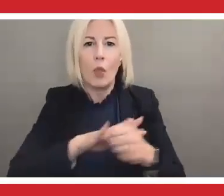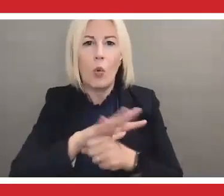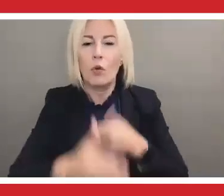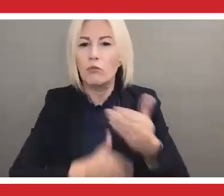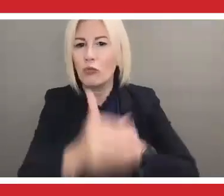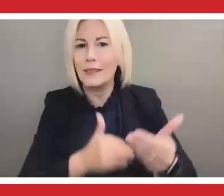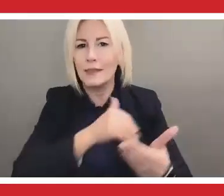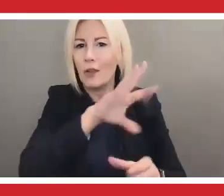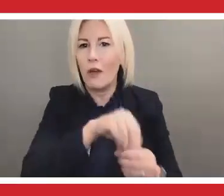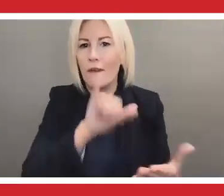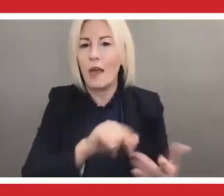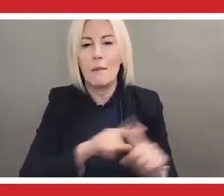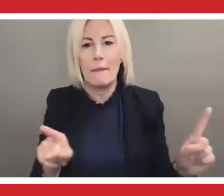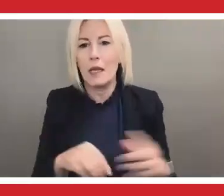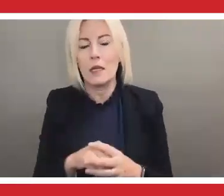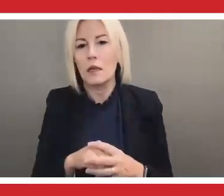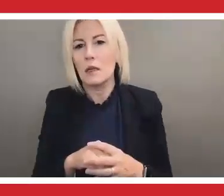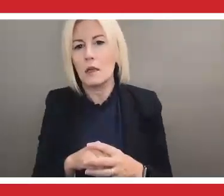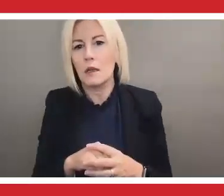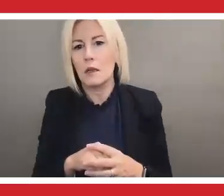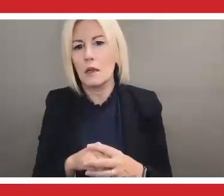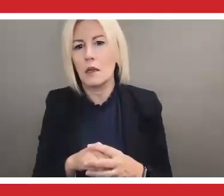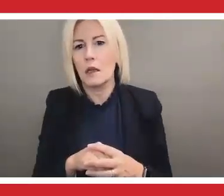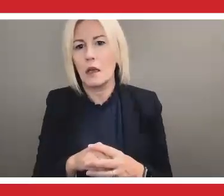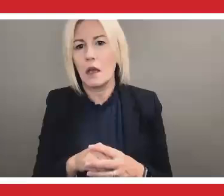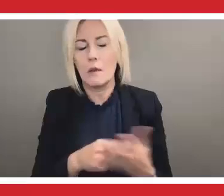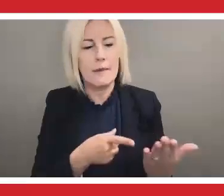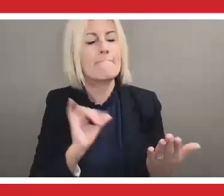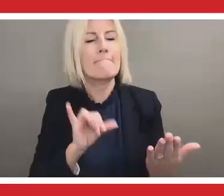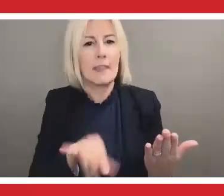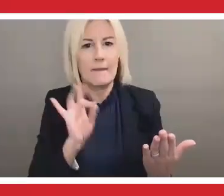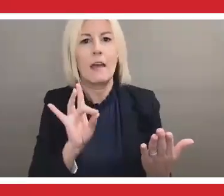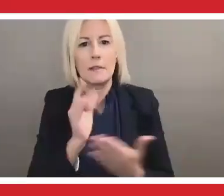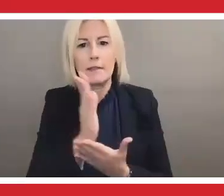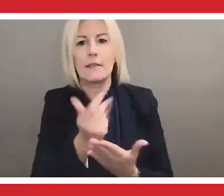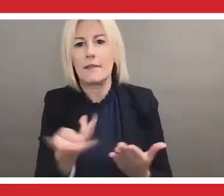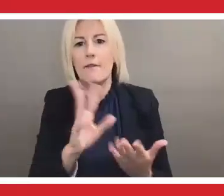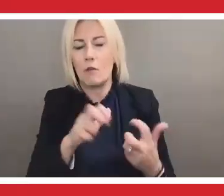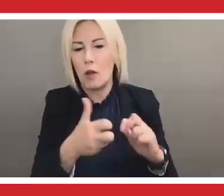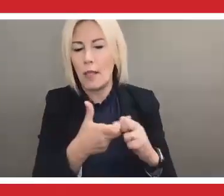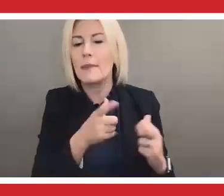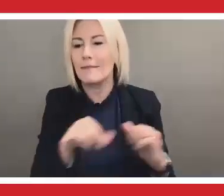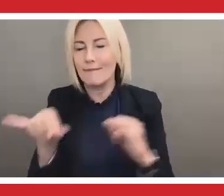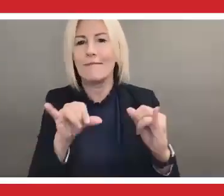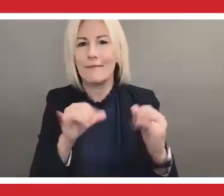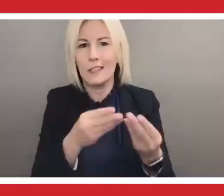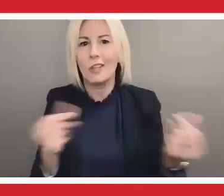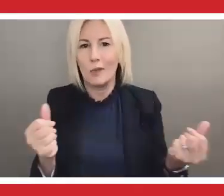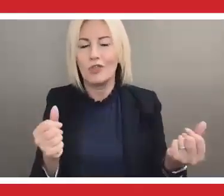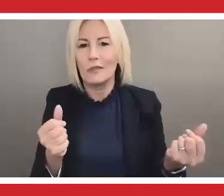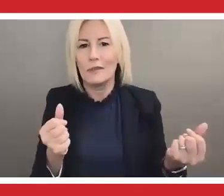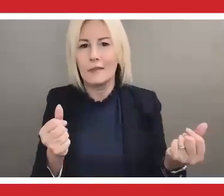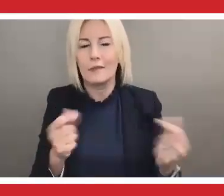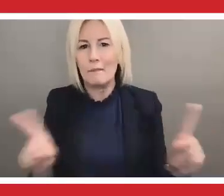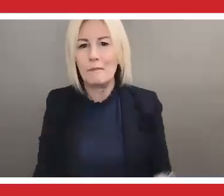But it shows that several of our problems were actually similar, and the solutions could also be. And